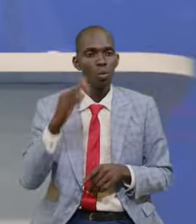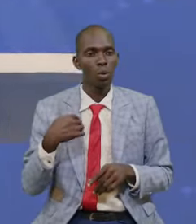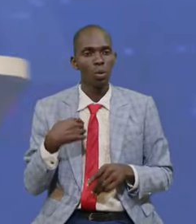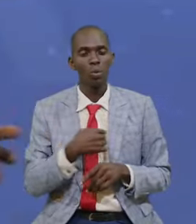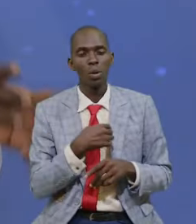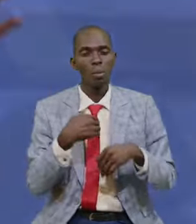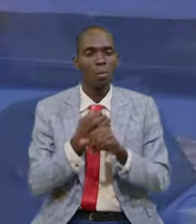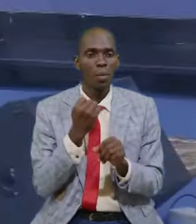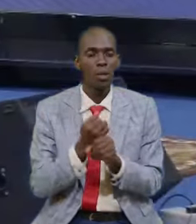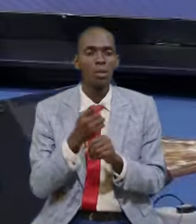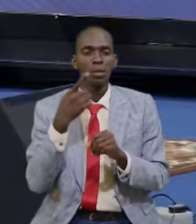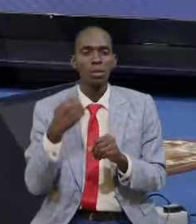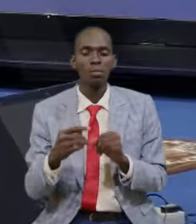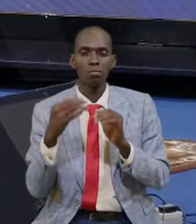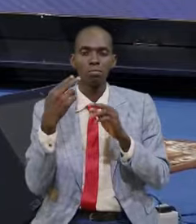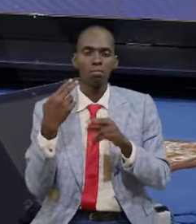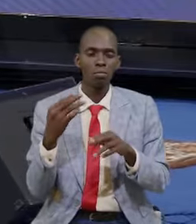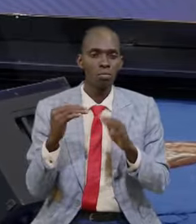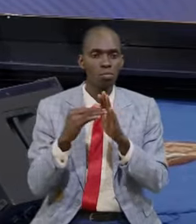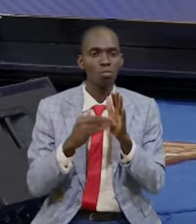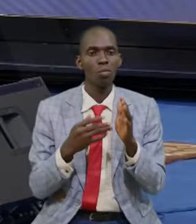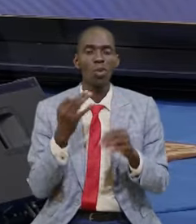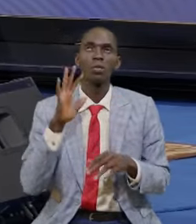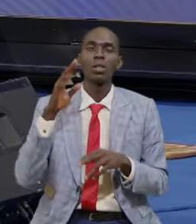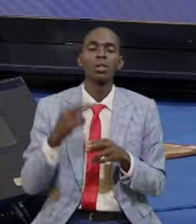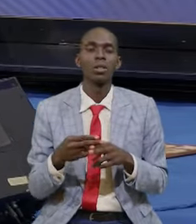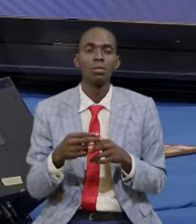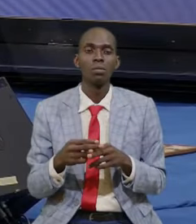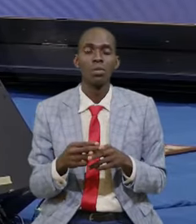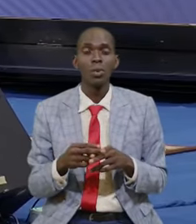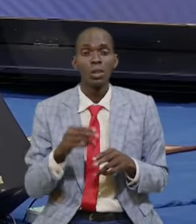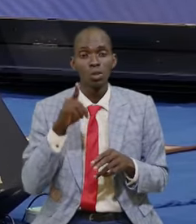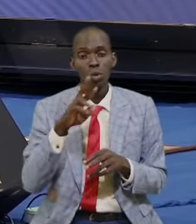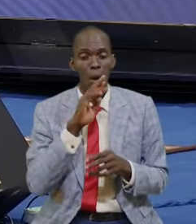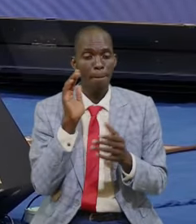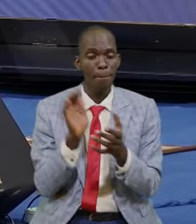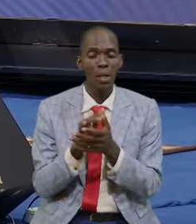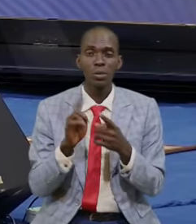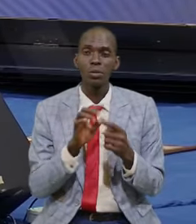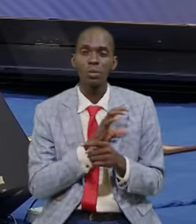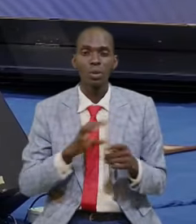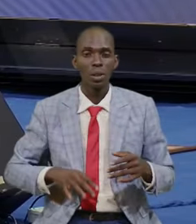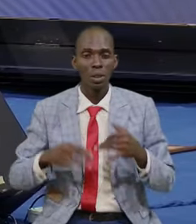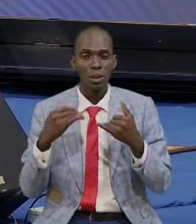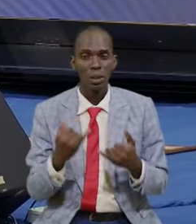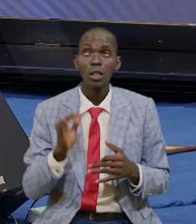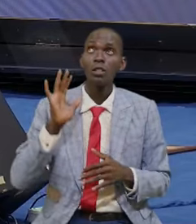of thy name. Thee only, thee only. You're married to Christ now.